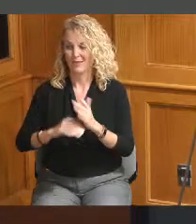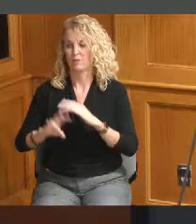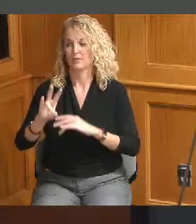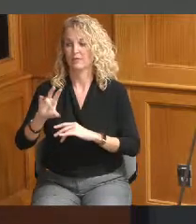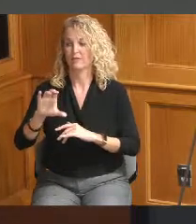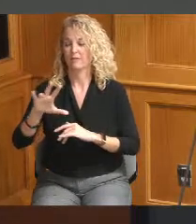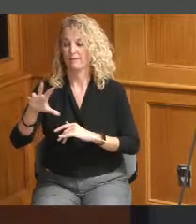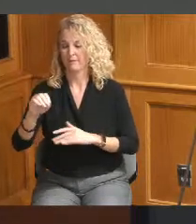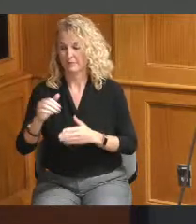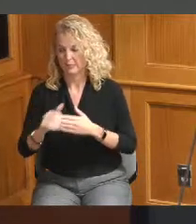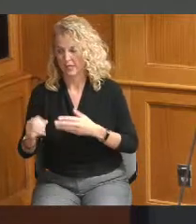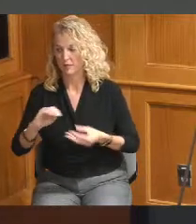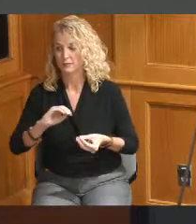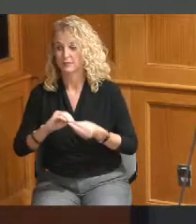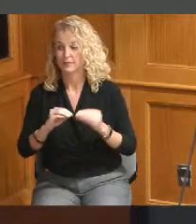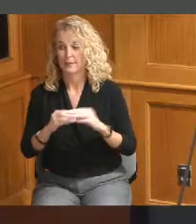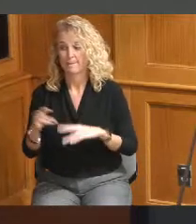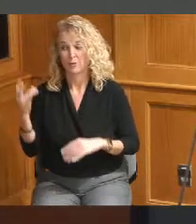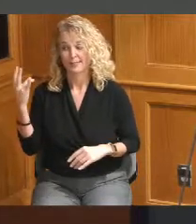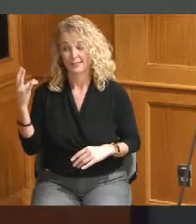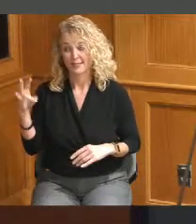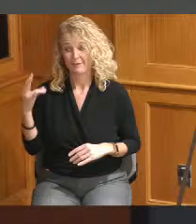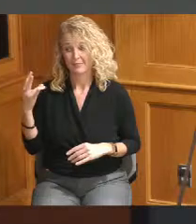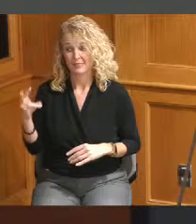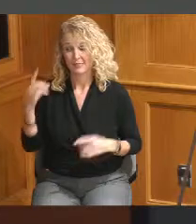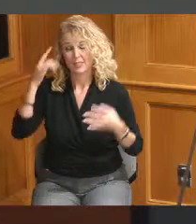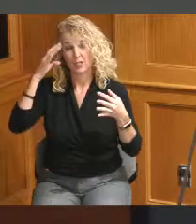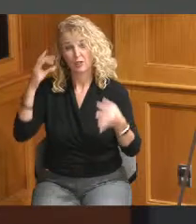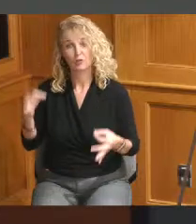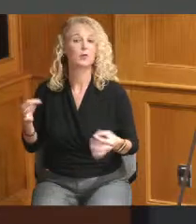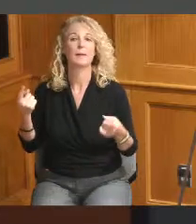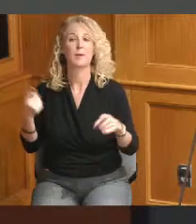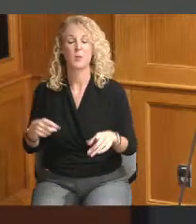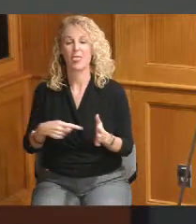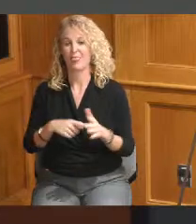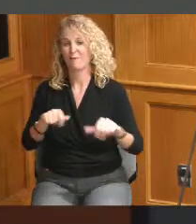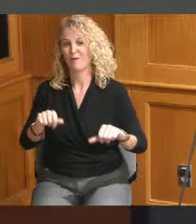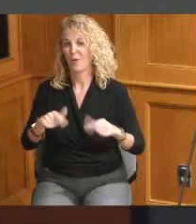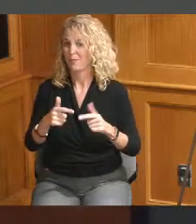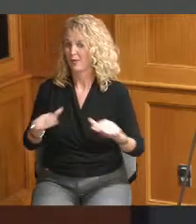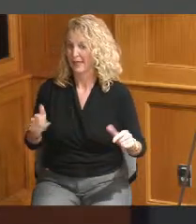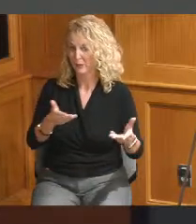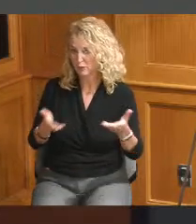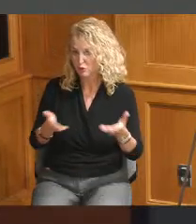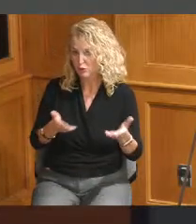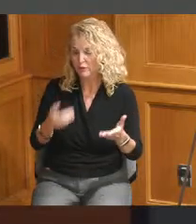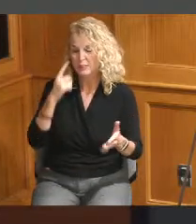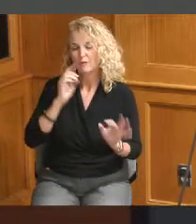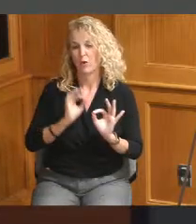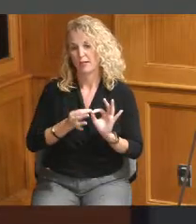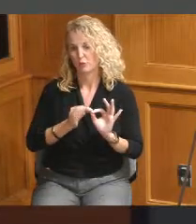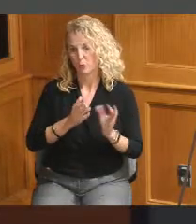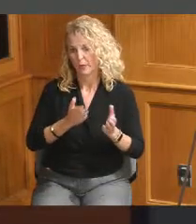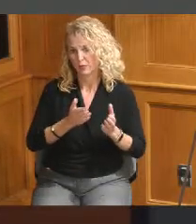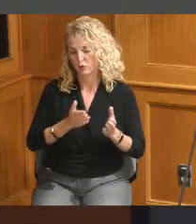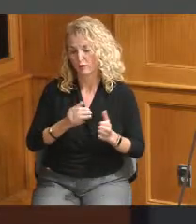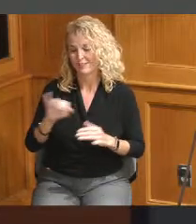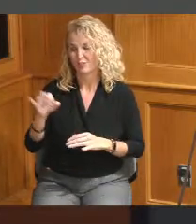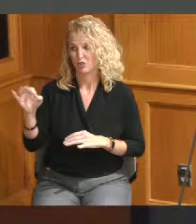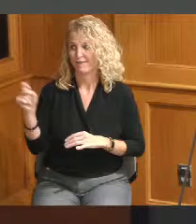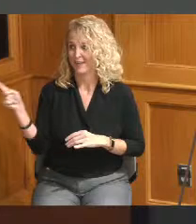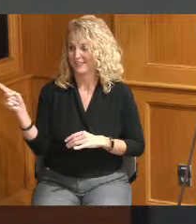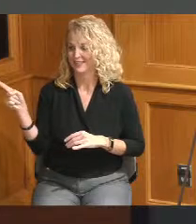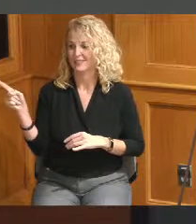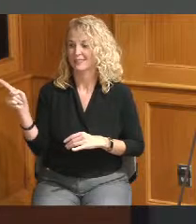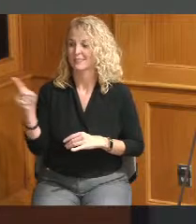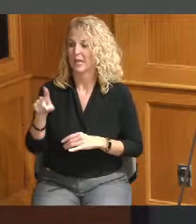$403,750. Item 17 is an agreement with Affordable Language Services for interpretation services at JFS